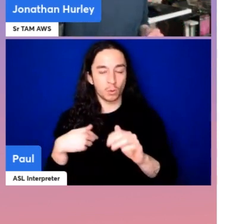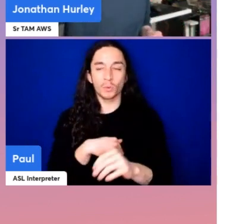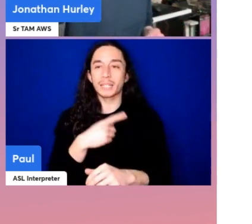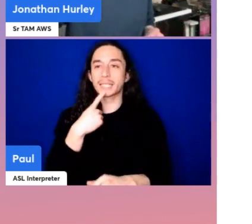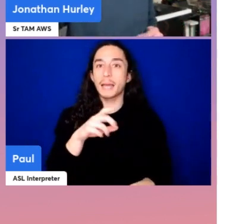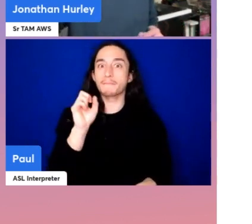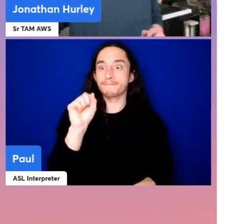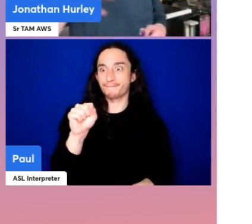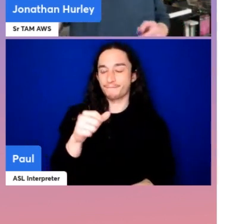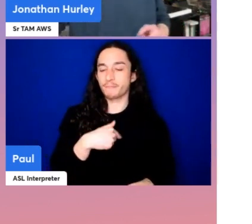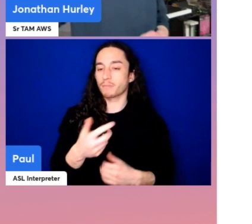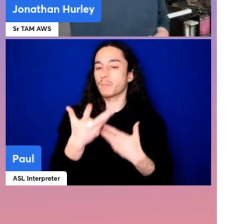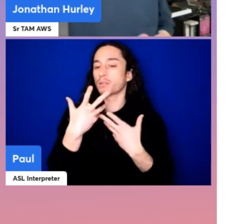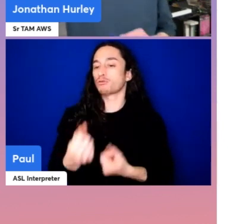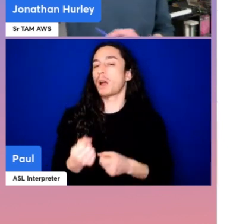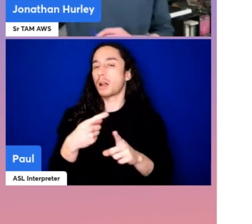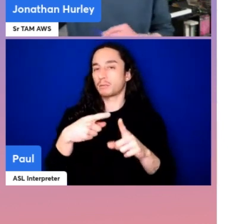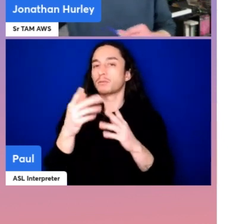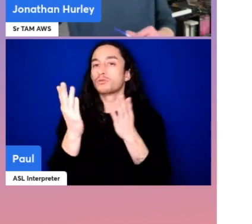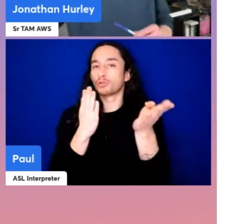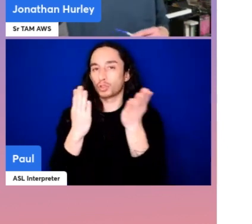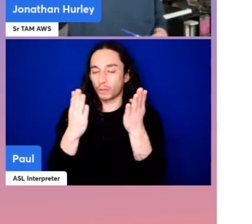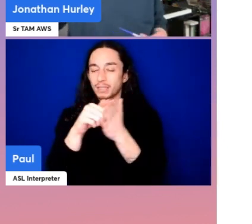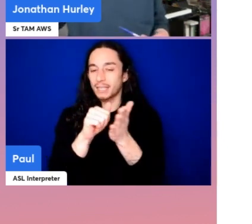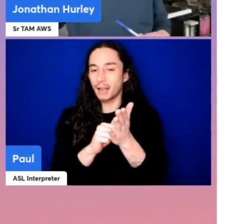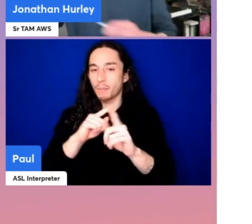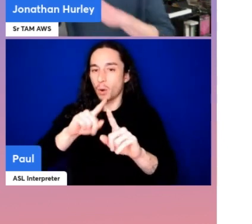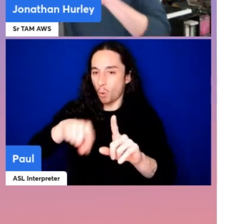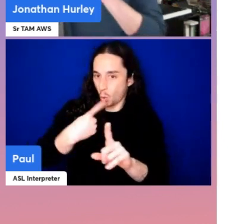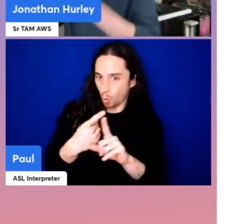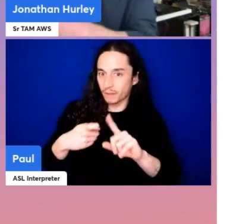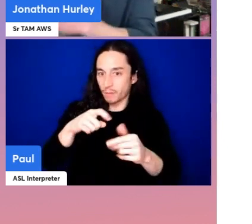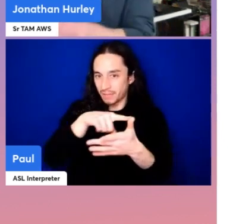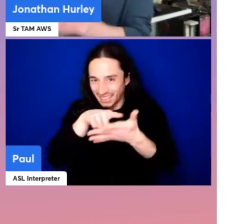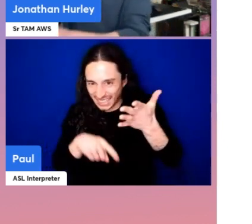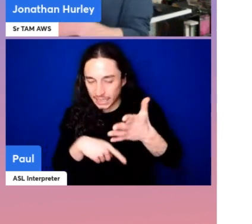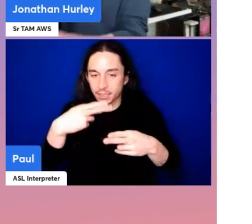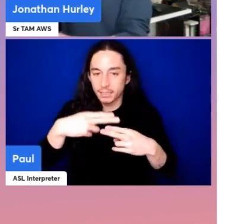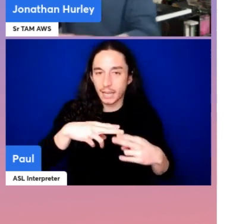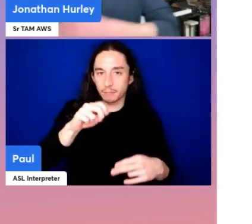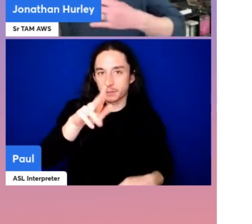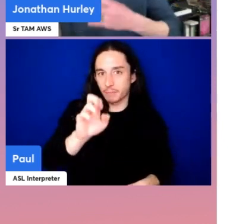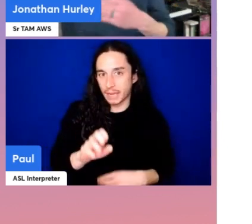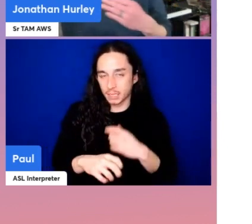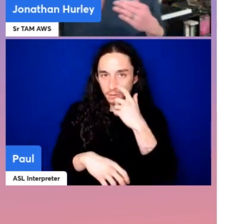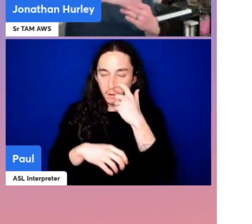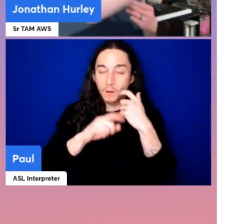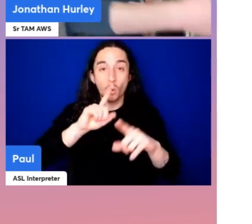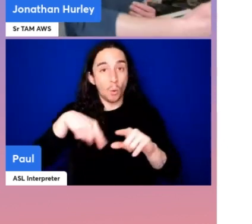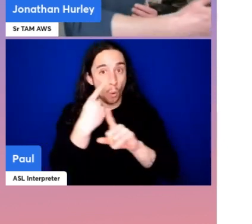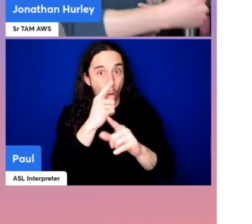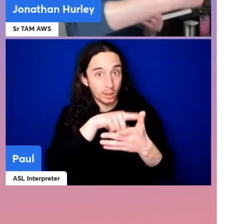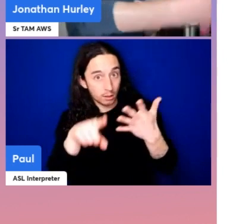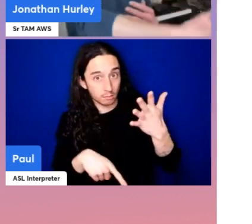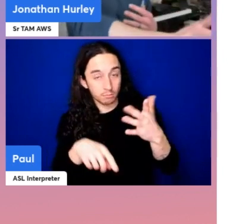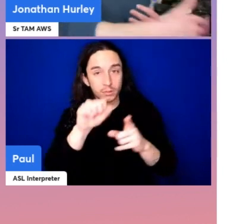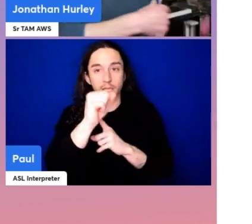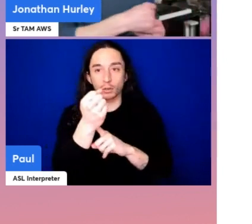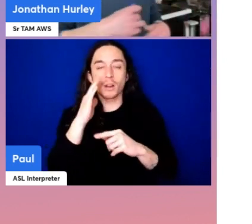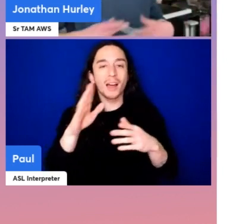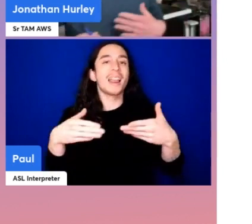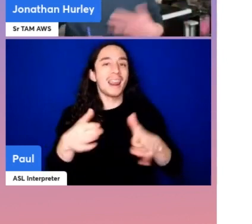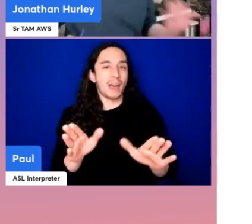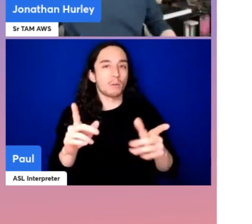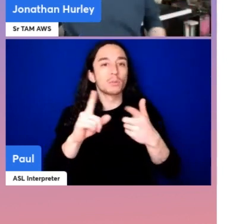I trust this service account, but only if it's coming from these namespaces. Only in those scenarios do I allow it to even begin